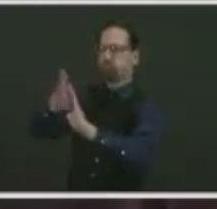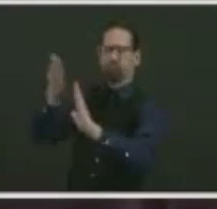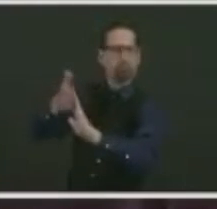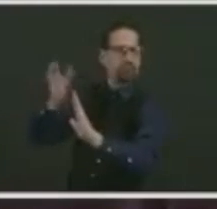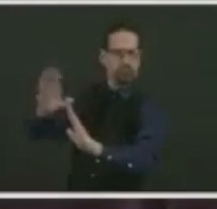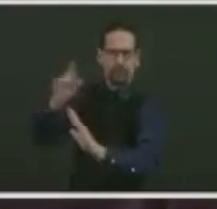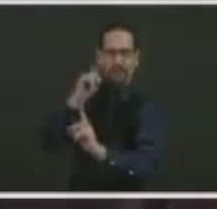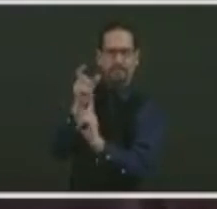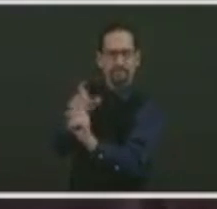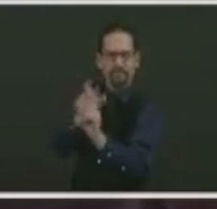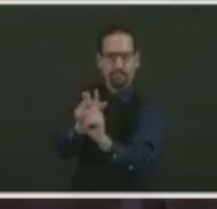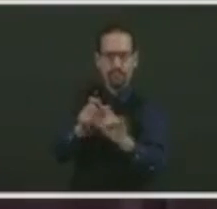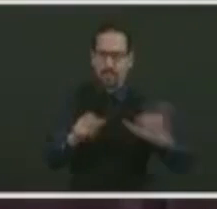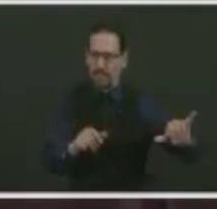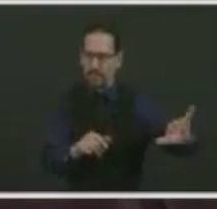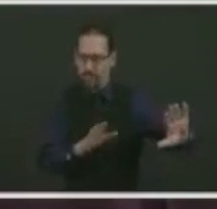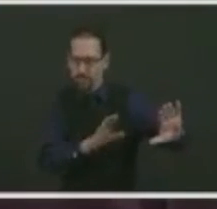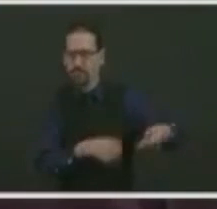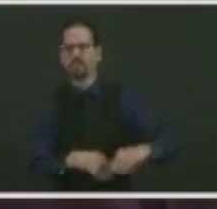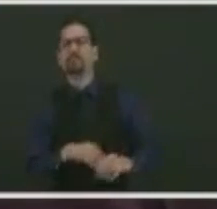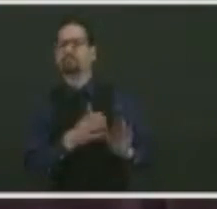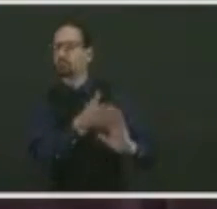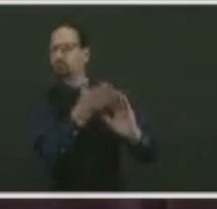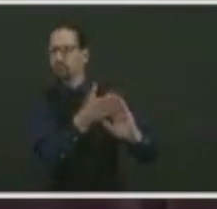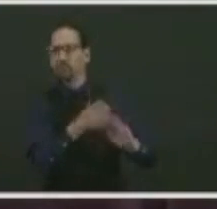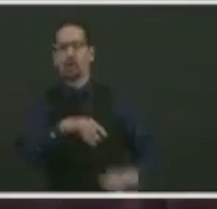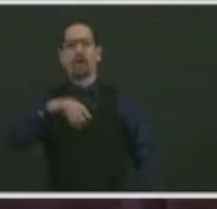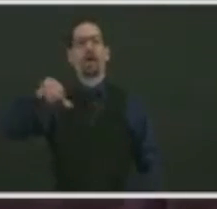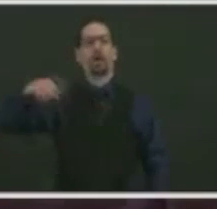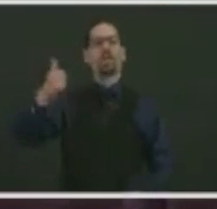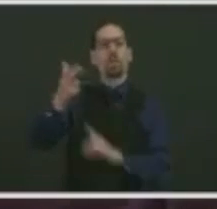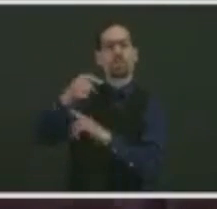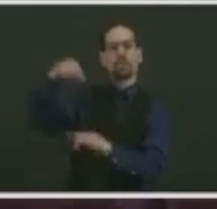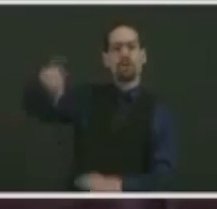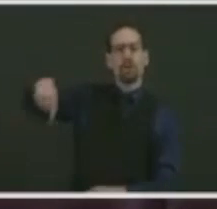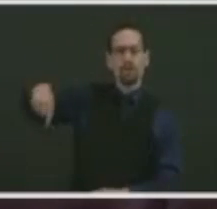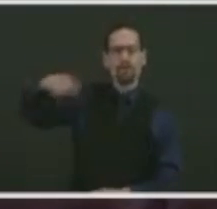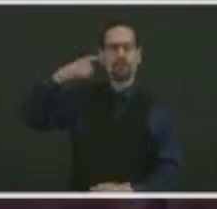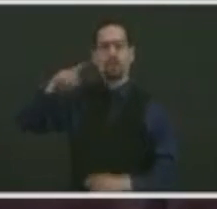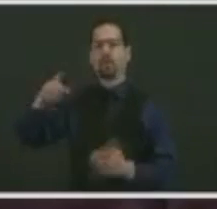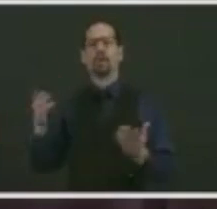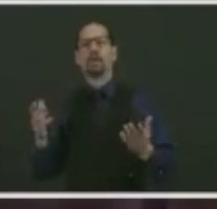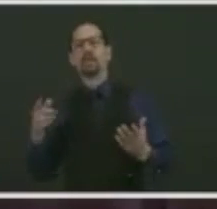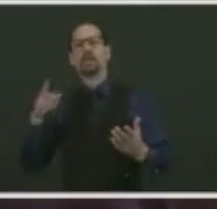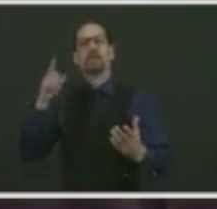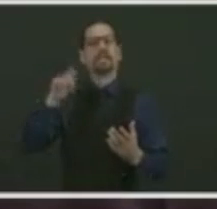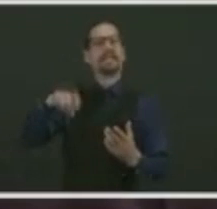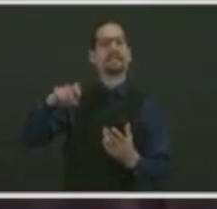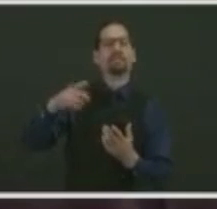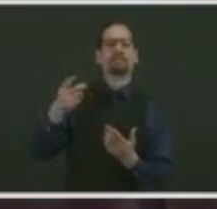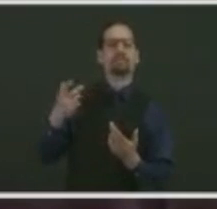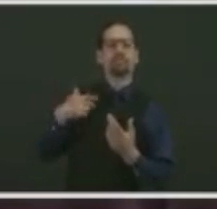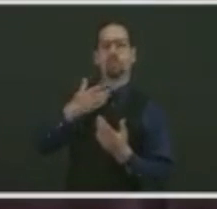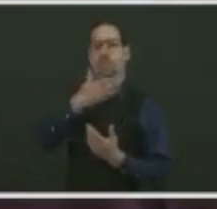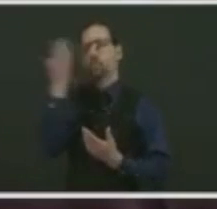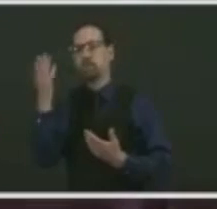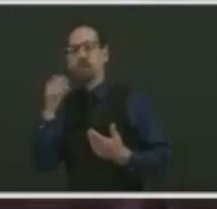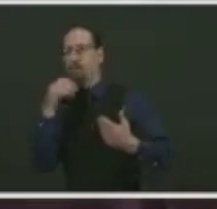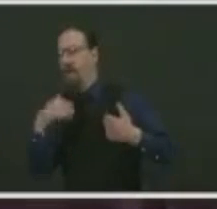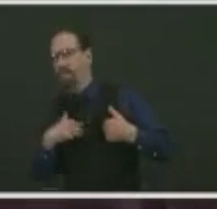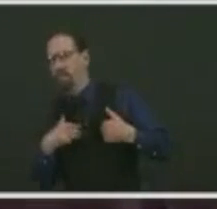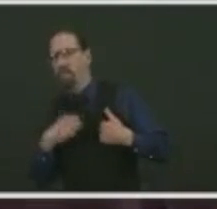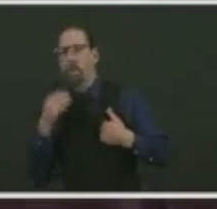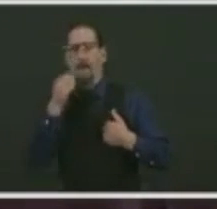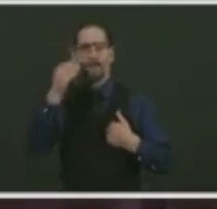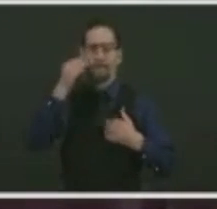additional facilities, hotel facilities made available to help de-densify the shelters, and that was previously